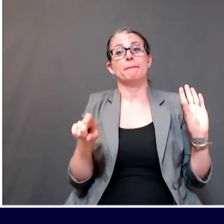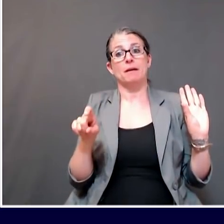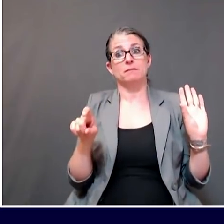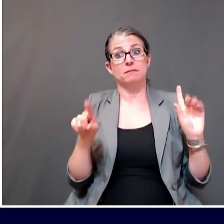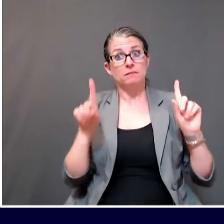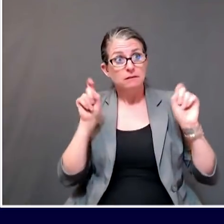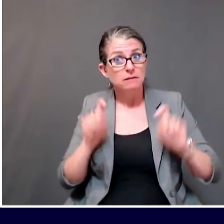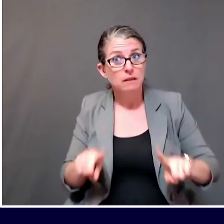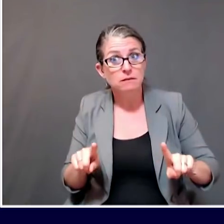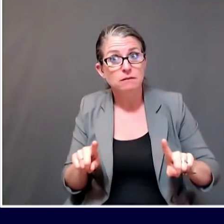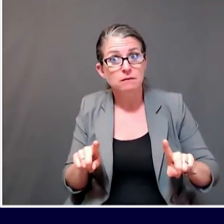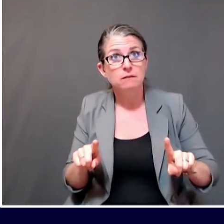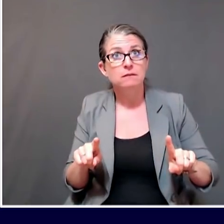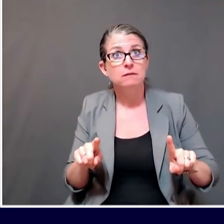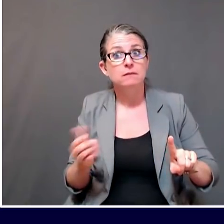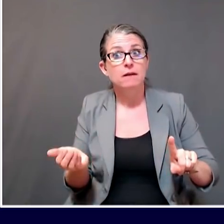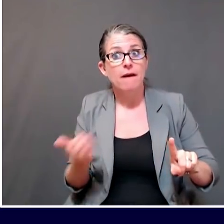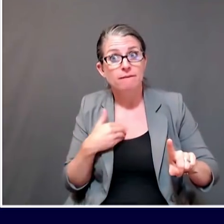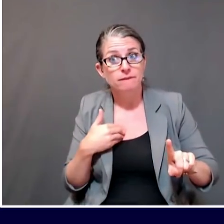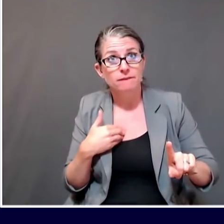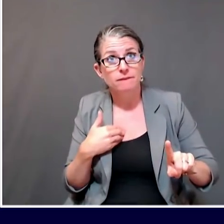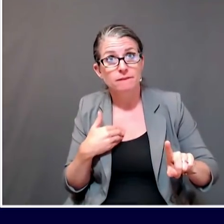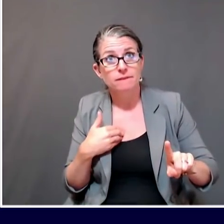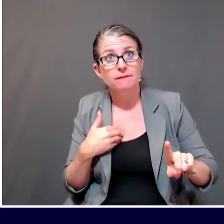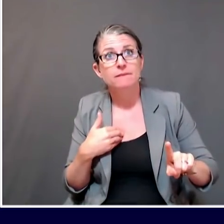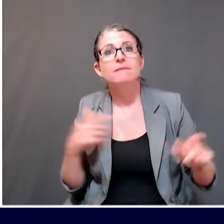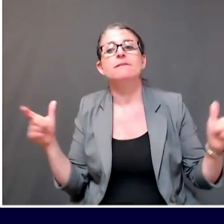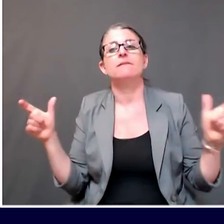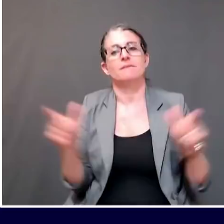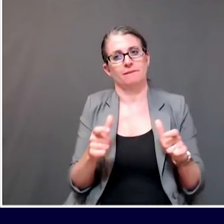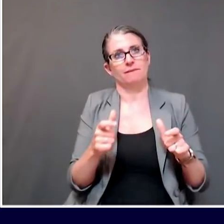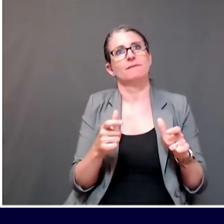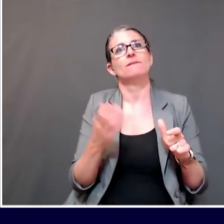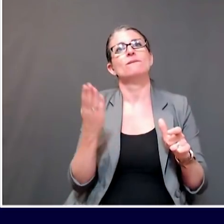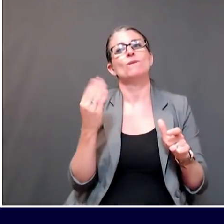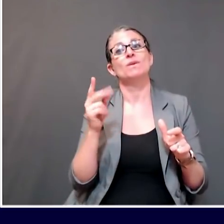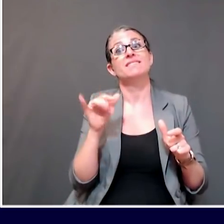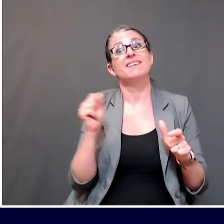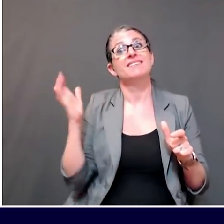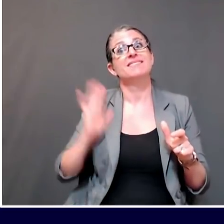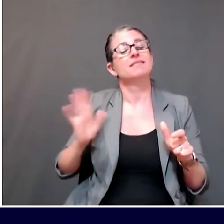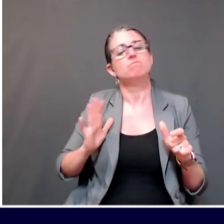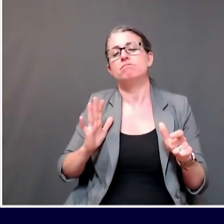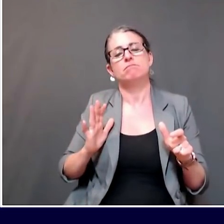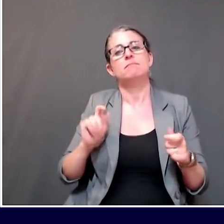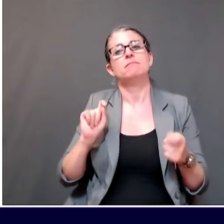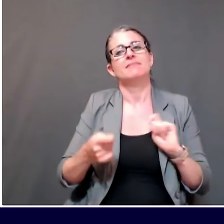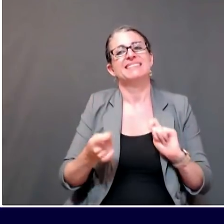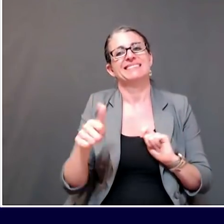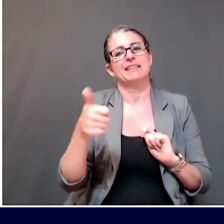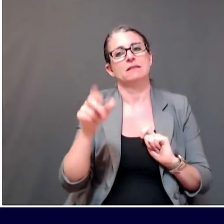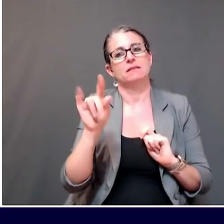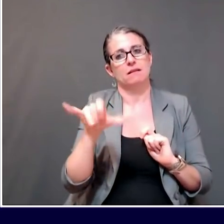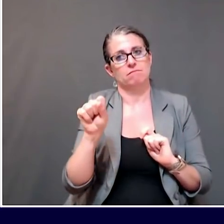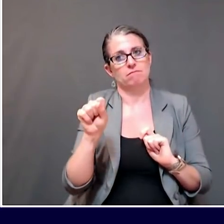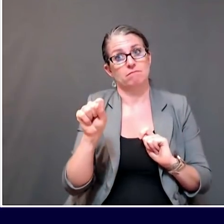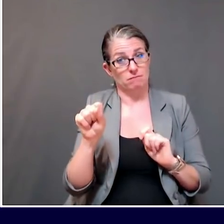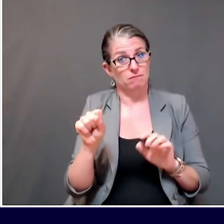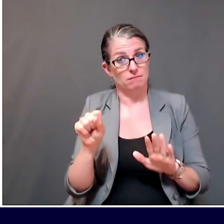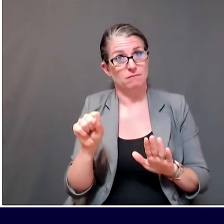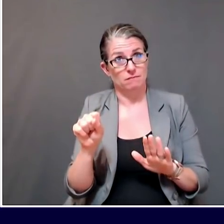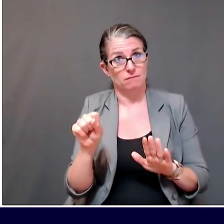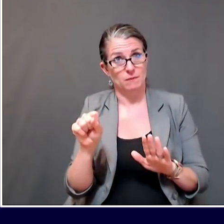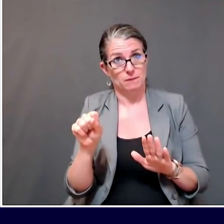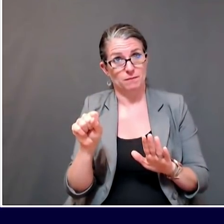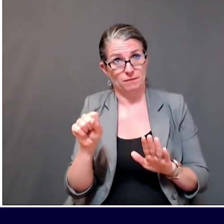COVID-19. The biggest change, there are a number of changes, but among the largest change is brand new data that suggests